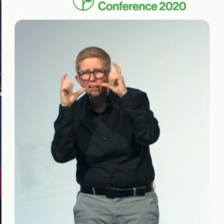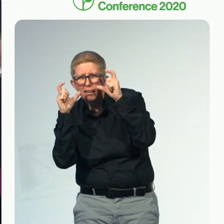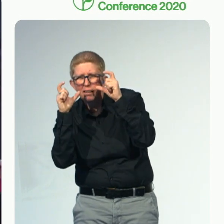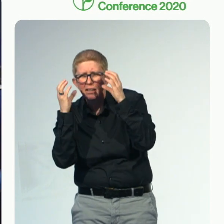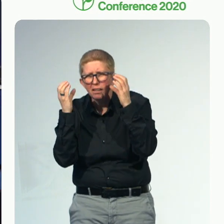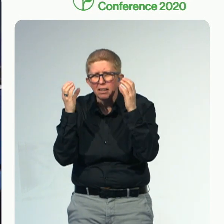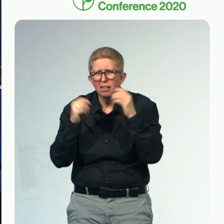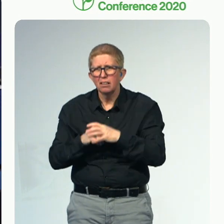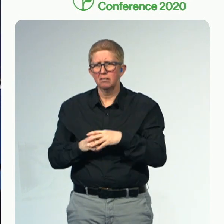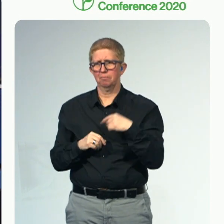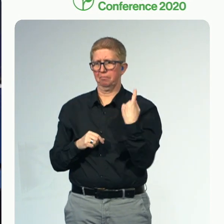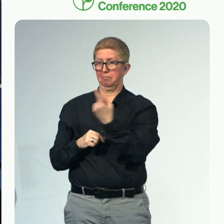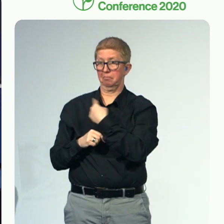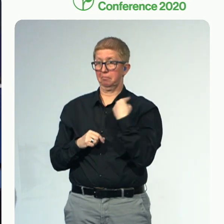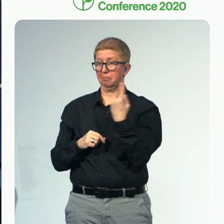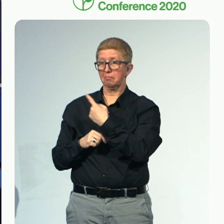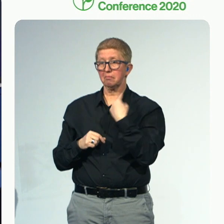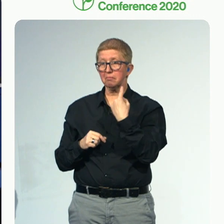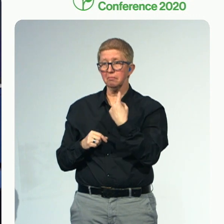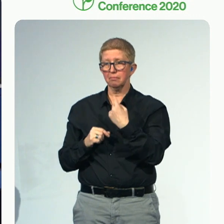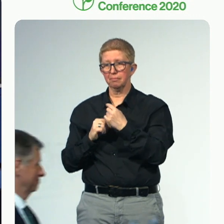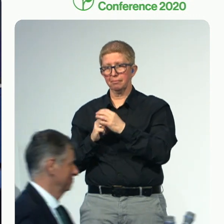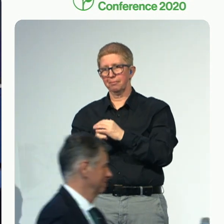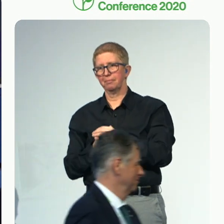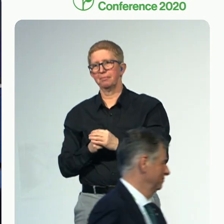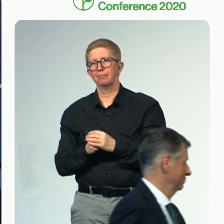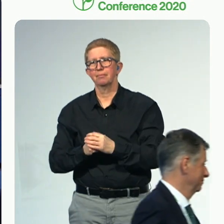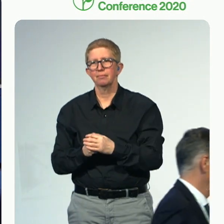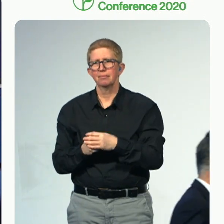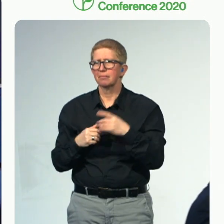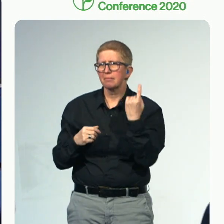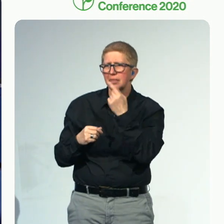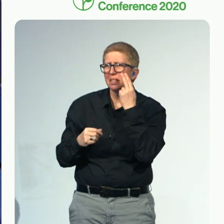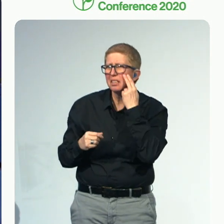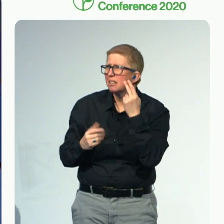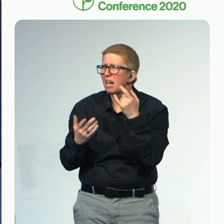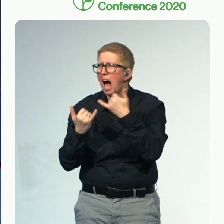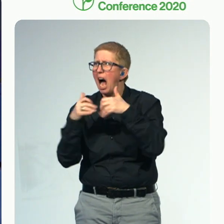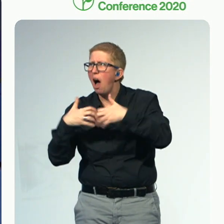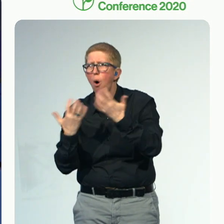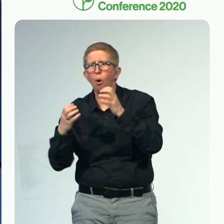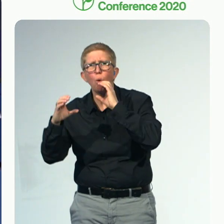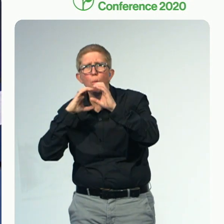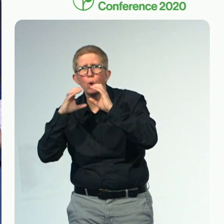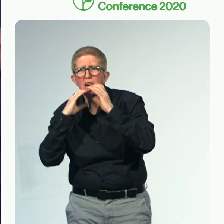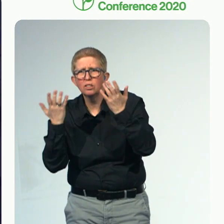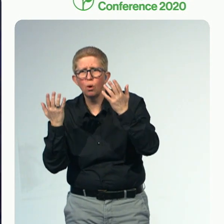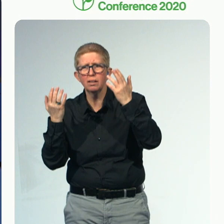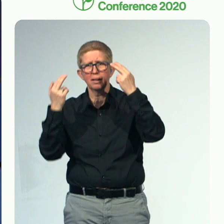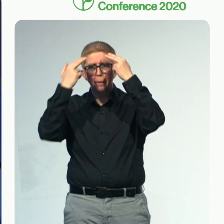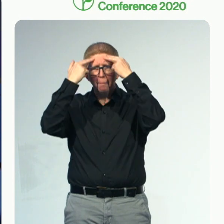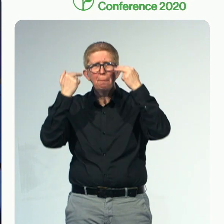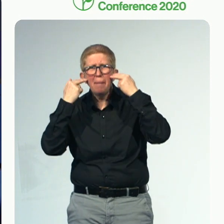or communicate within a conference setting. So this is the last out. You go out, get your sandwiches, get into your